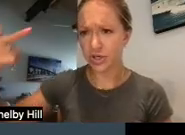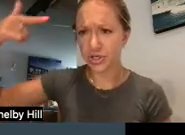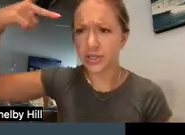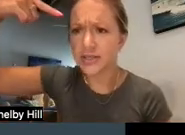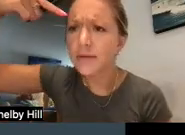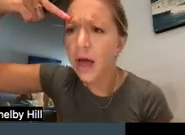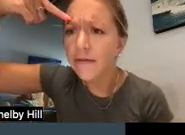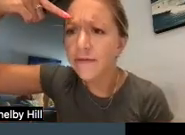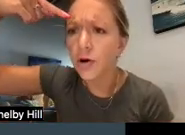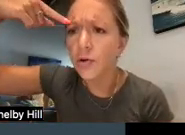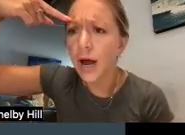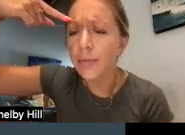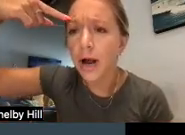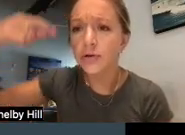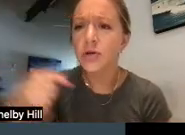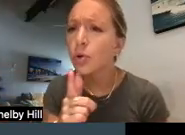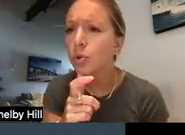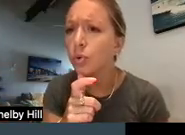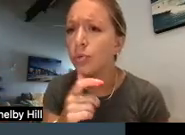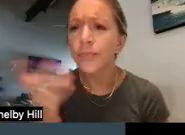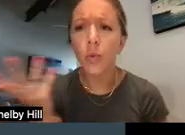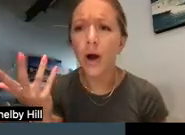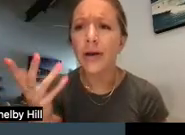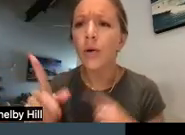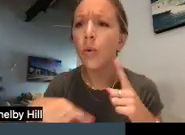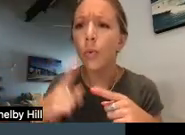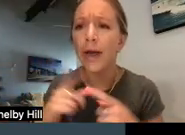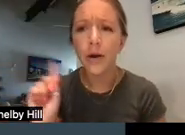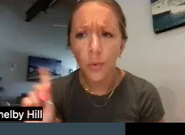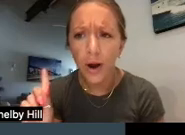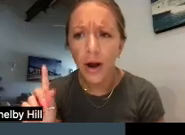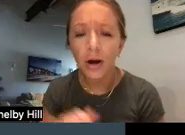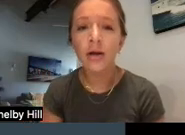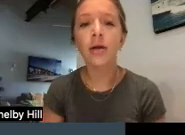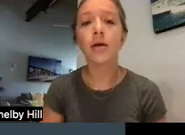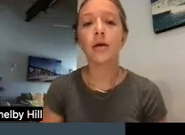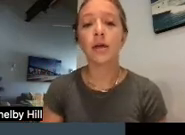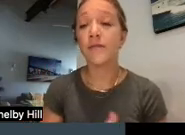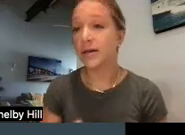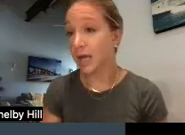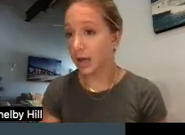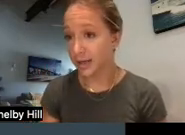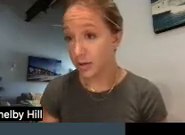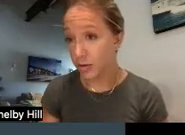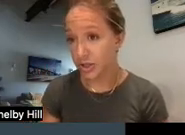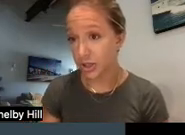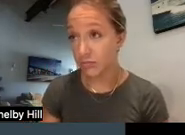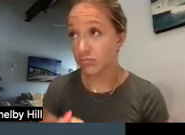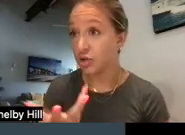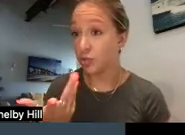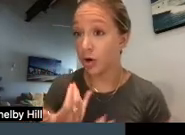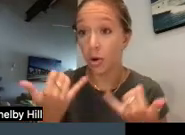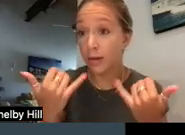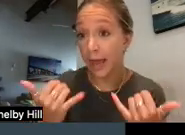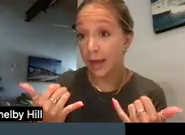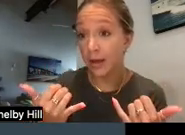WH questions have furrowed eyebrows. Who, what, when, where. If you're asking a yes, no question,